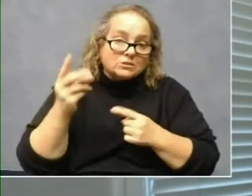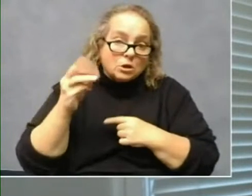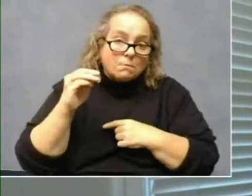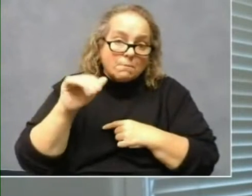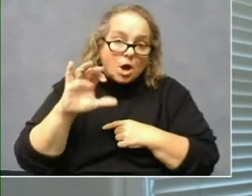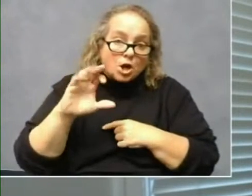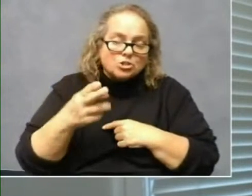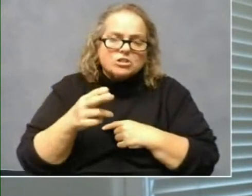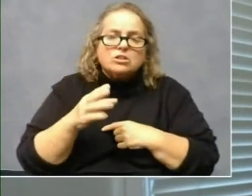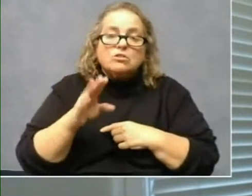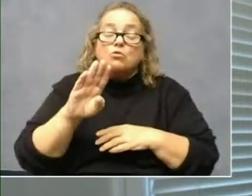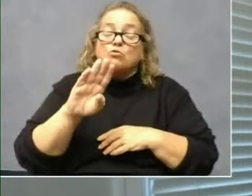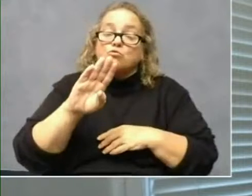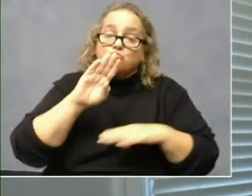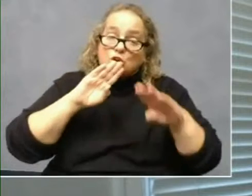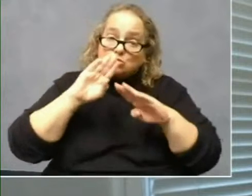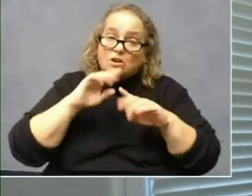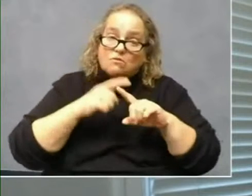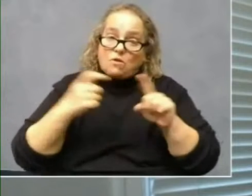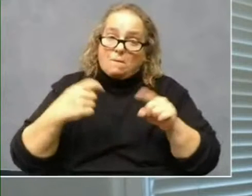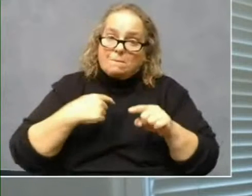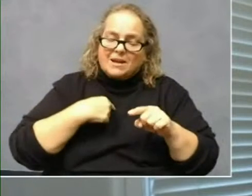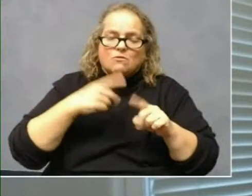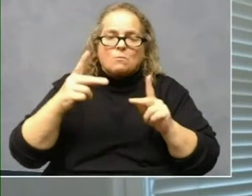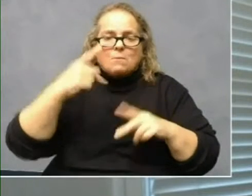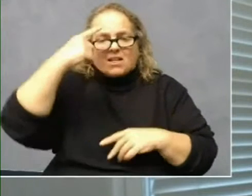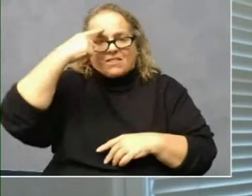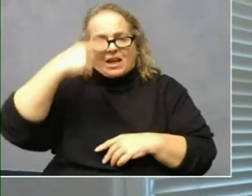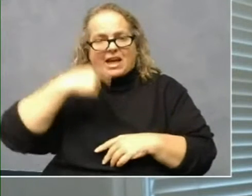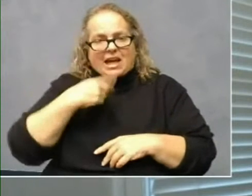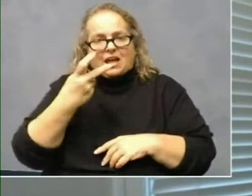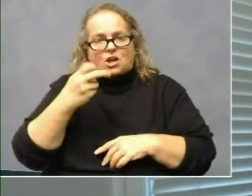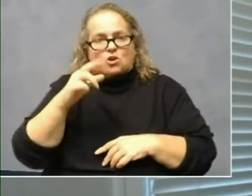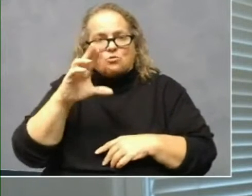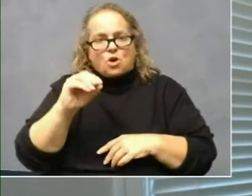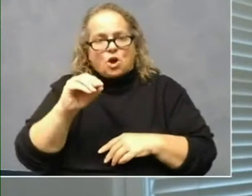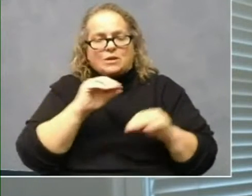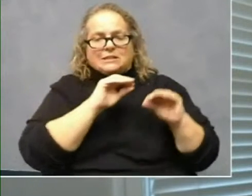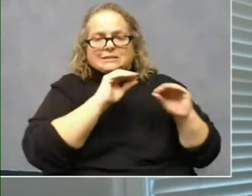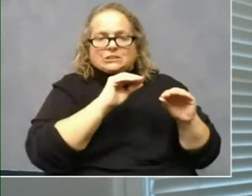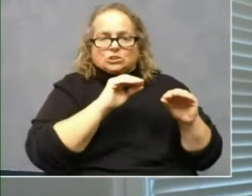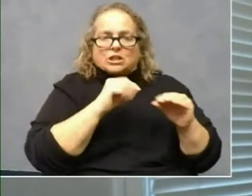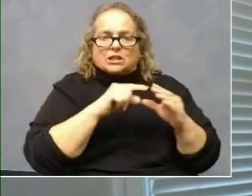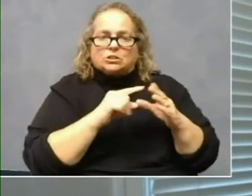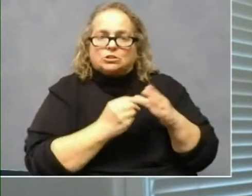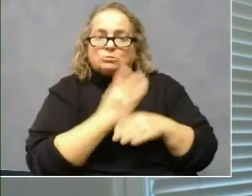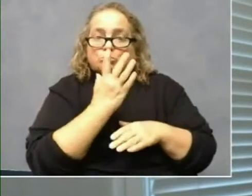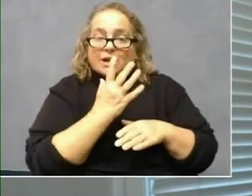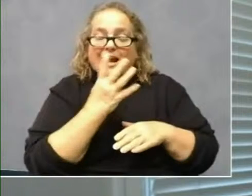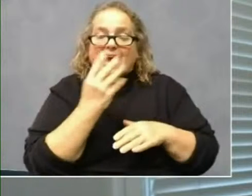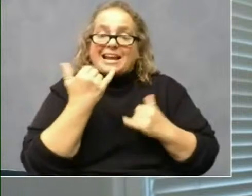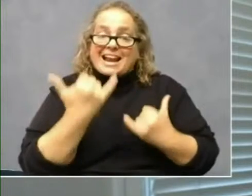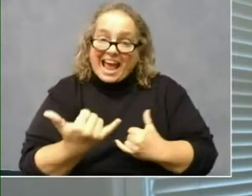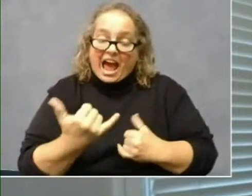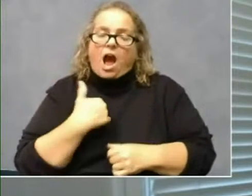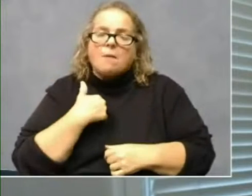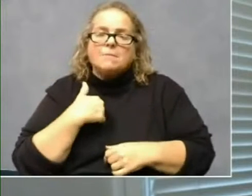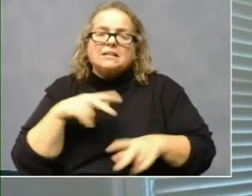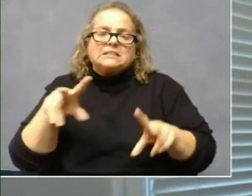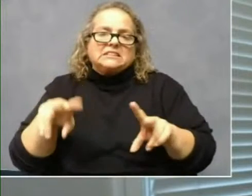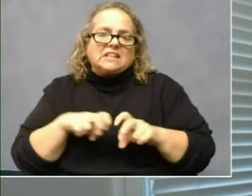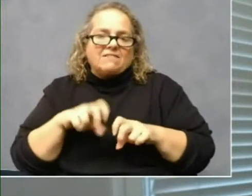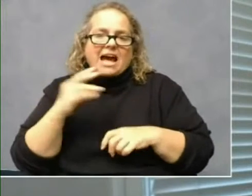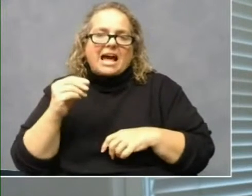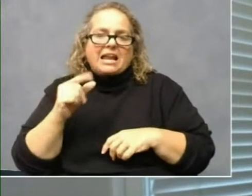been hailed a hero for teaching in the spring, and now selfish and lazy because I want to stay home. I don't